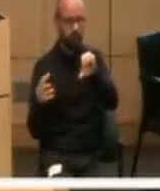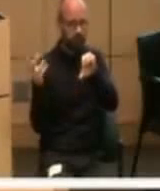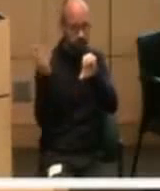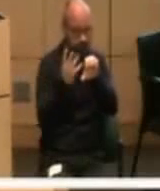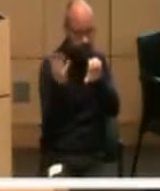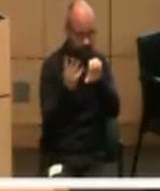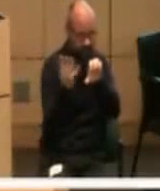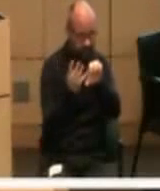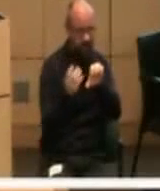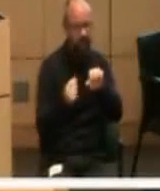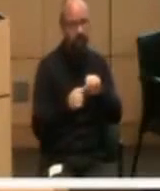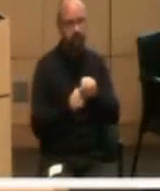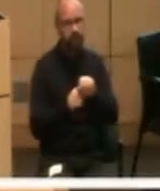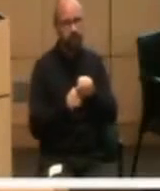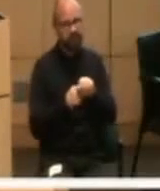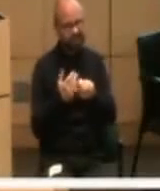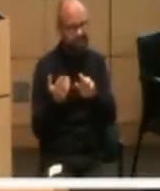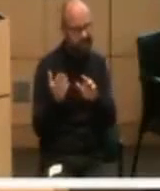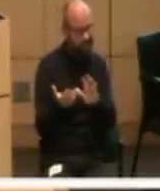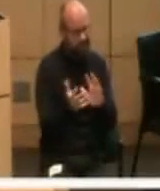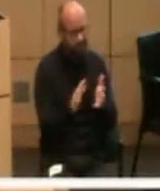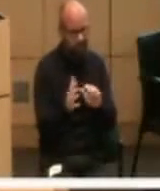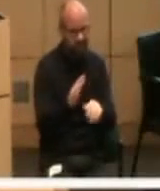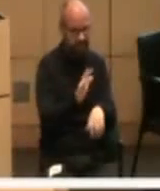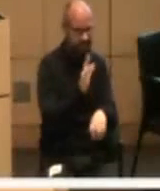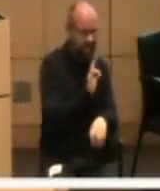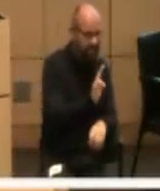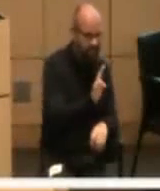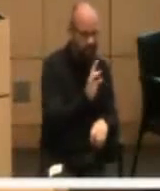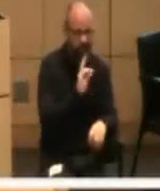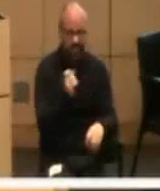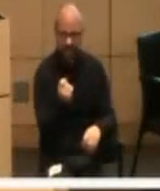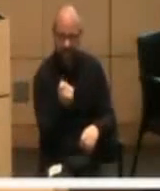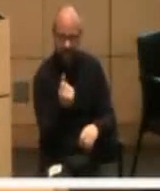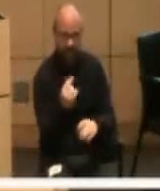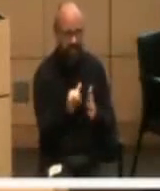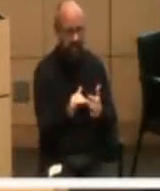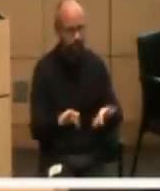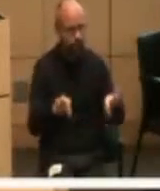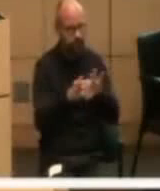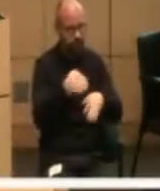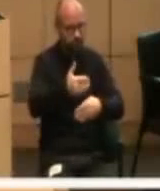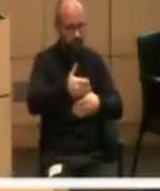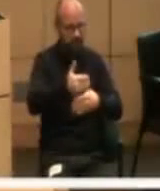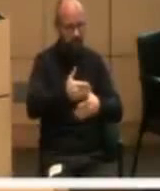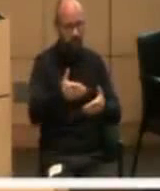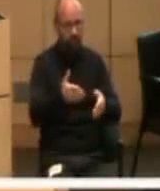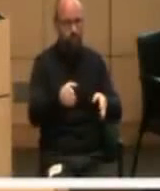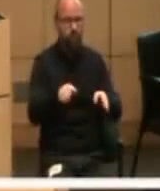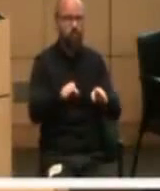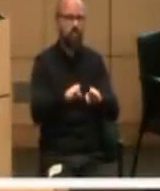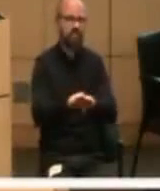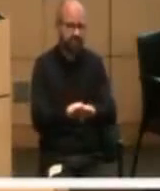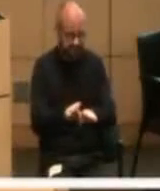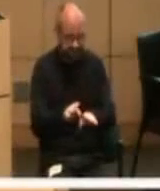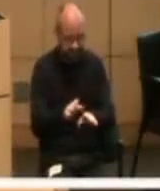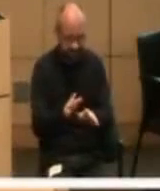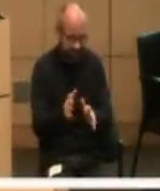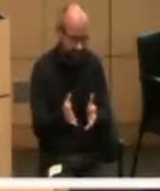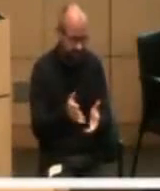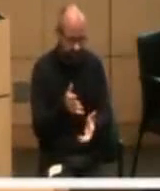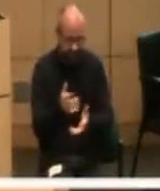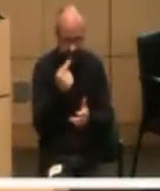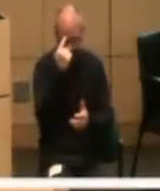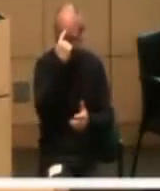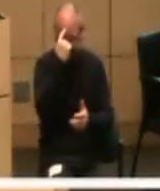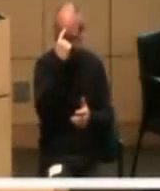probably between 7 and 11 years of age, that critical period closes, but we don't know exactly when that is, when you are